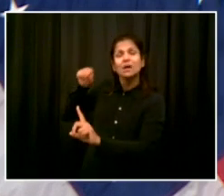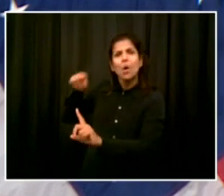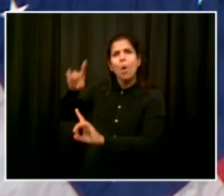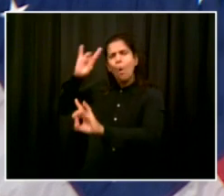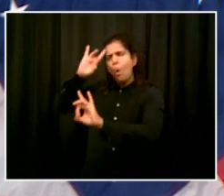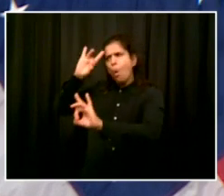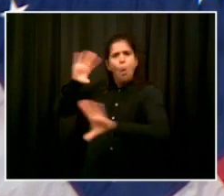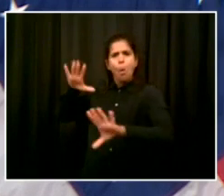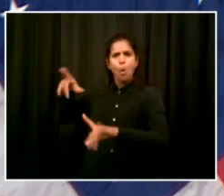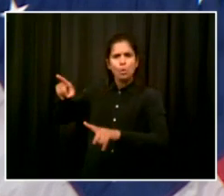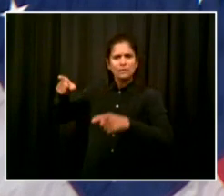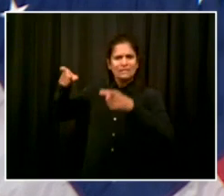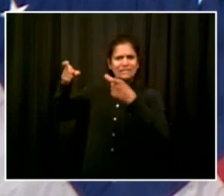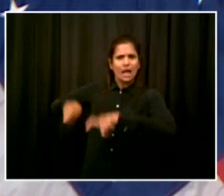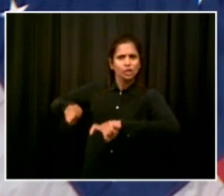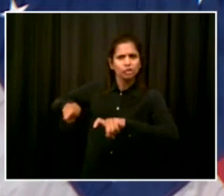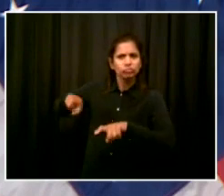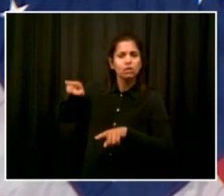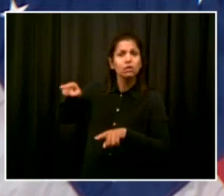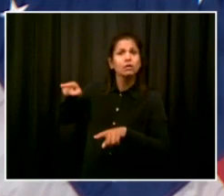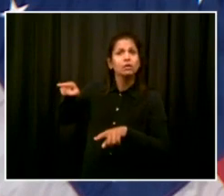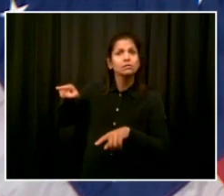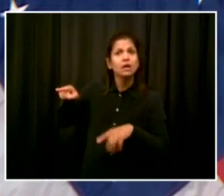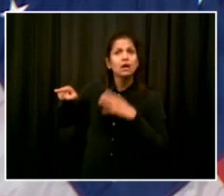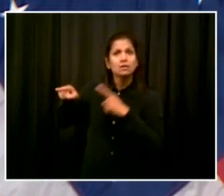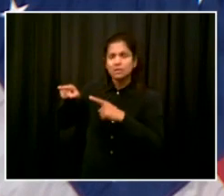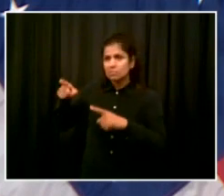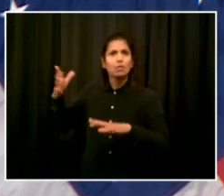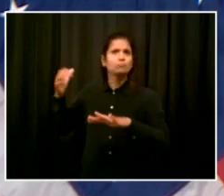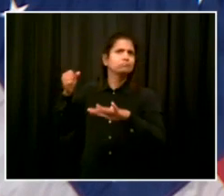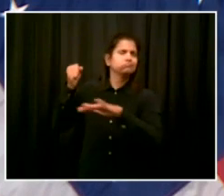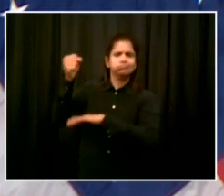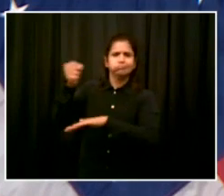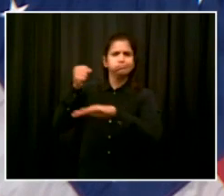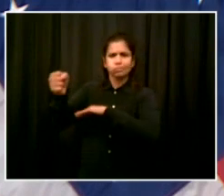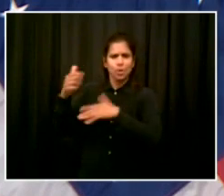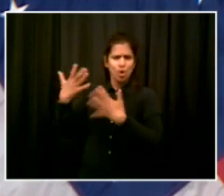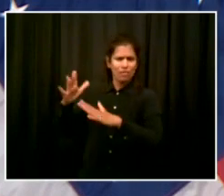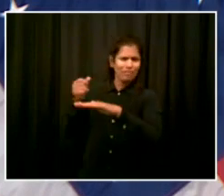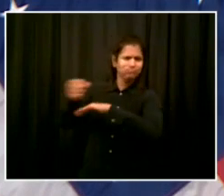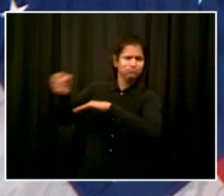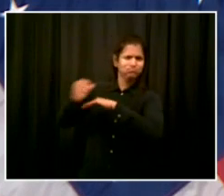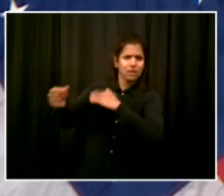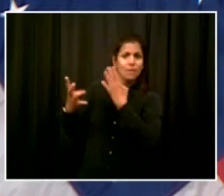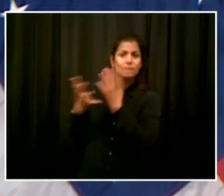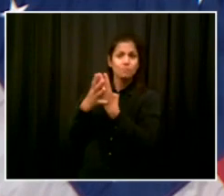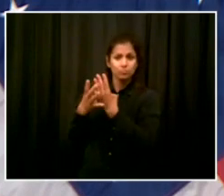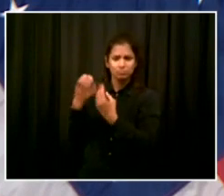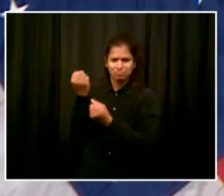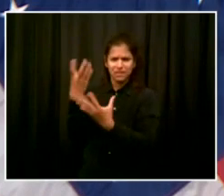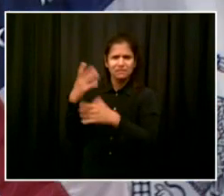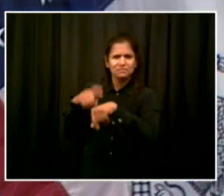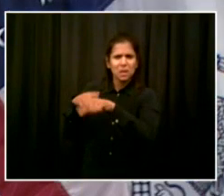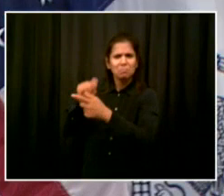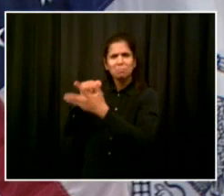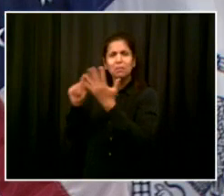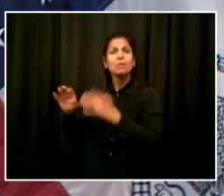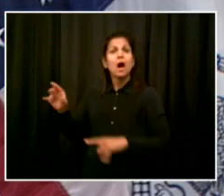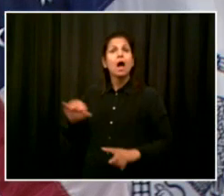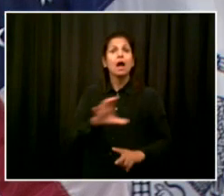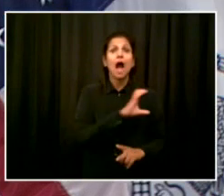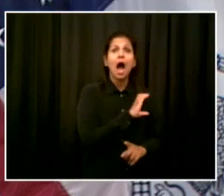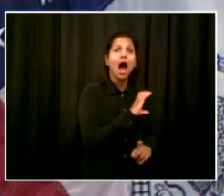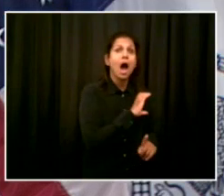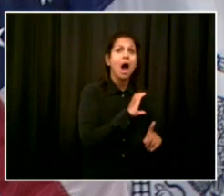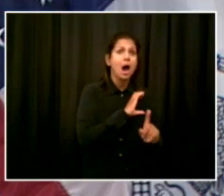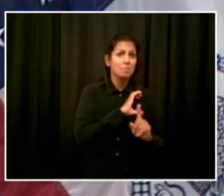officers and detectives are out there. They're out there for New Yorkers, and that's what I want people to know. Go ahead, Gloria. Thank you. If I could